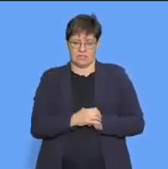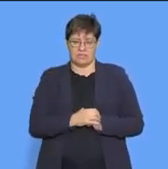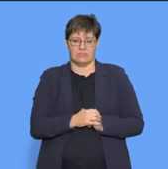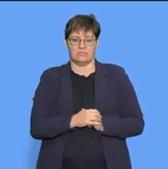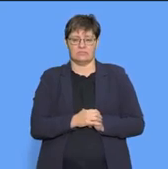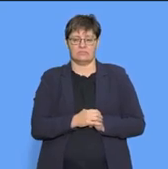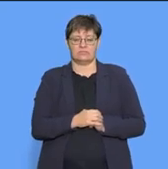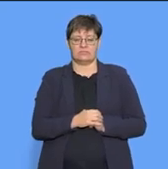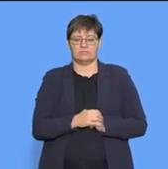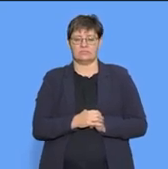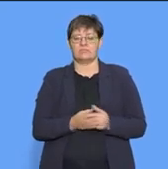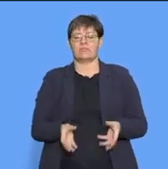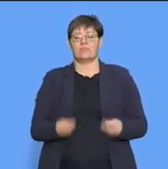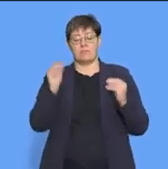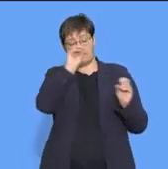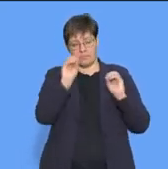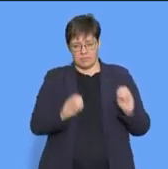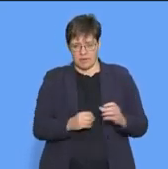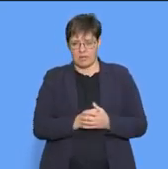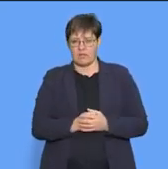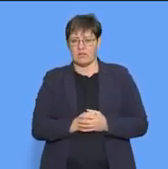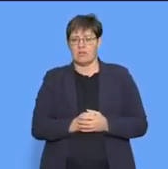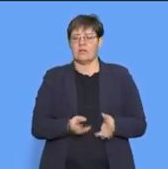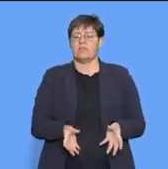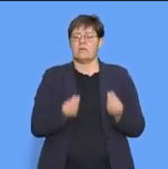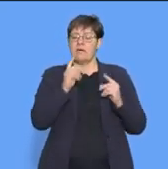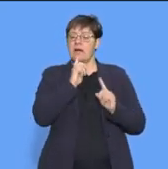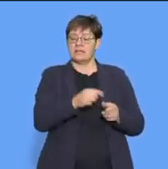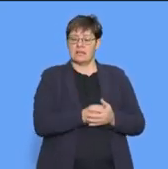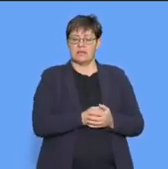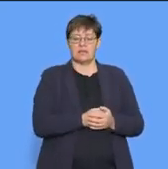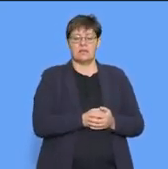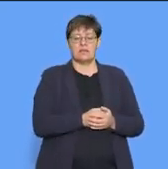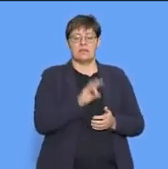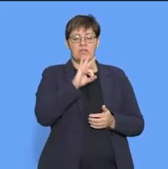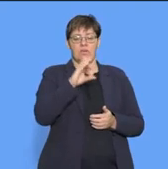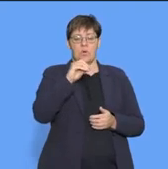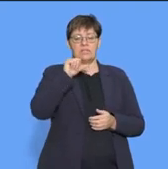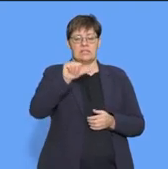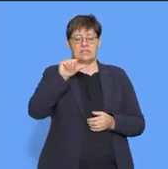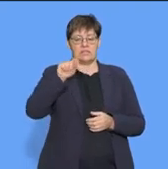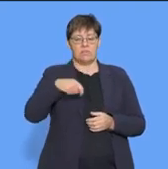degrees. Okay, and we put that in the calculator. The calculator will give you the answer of